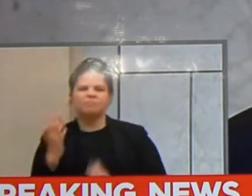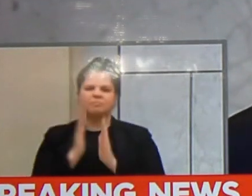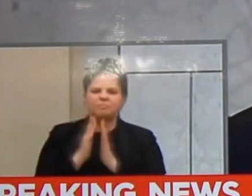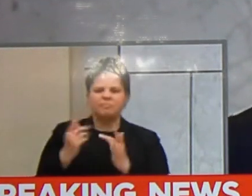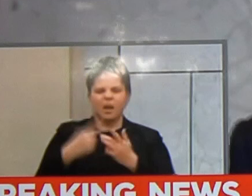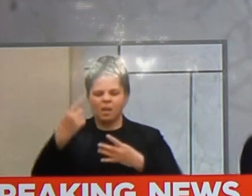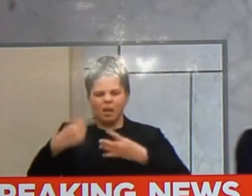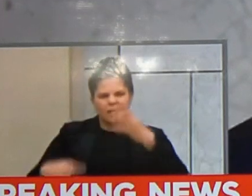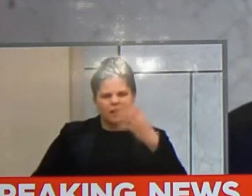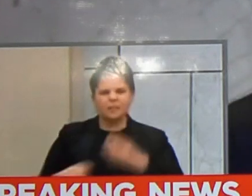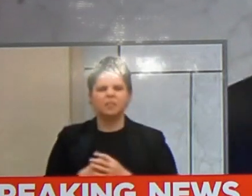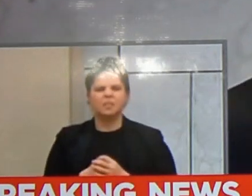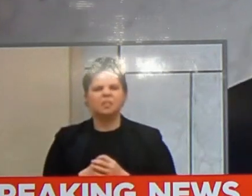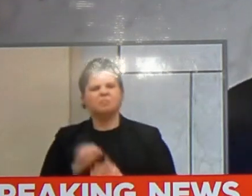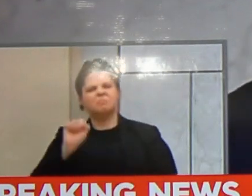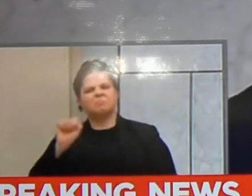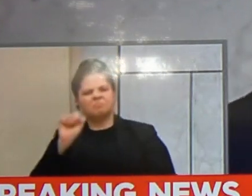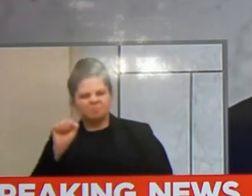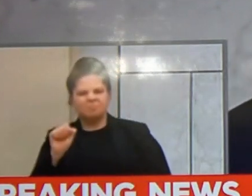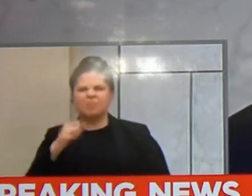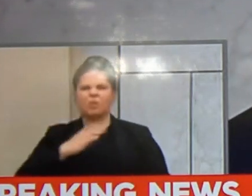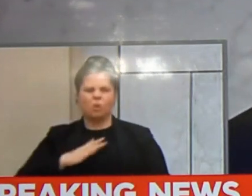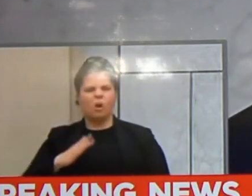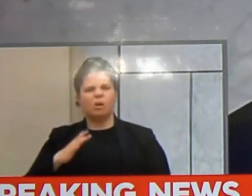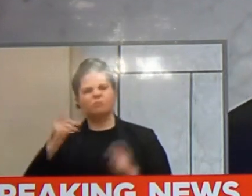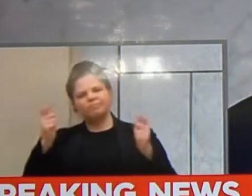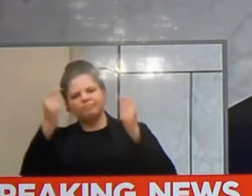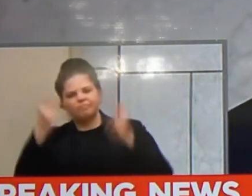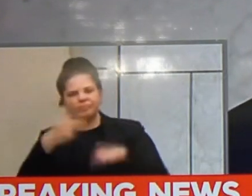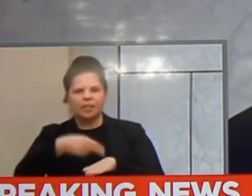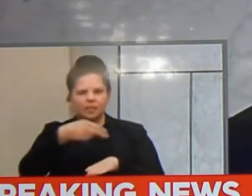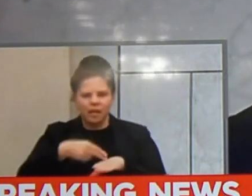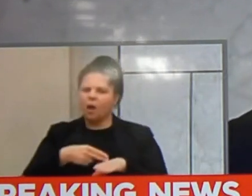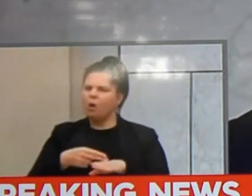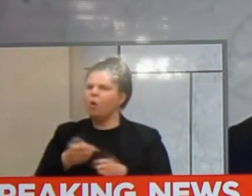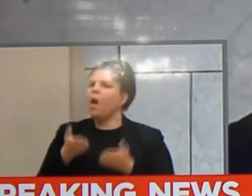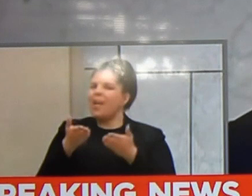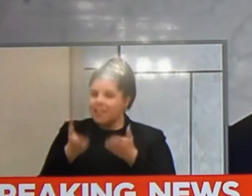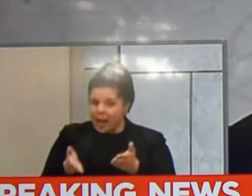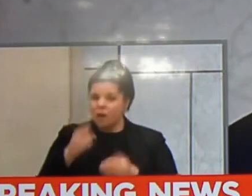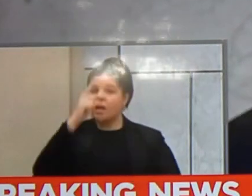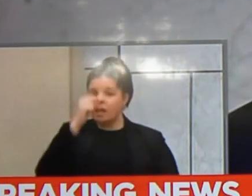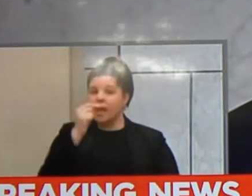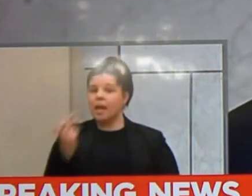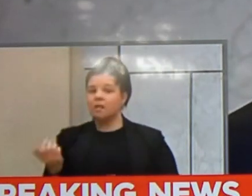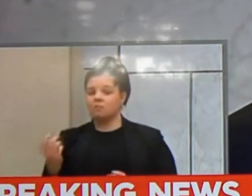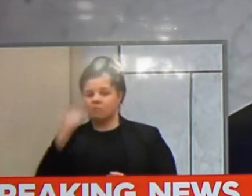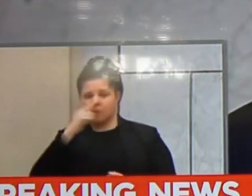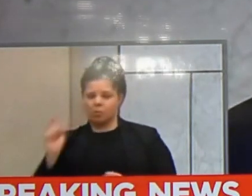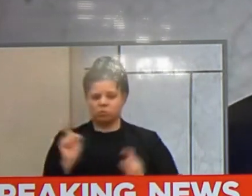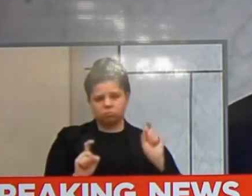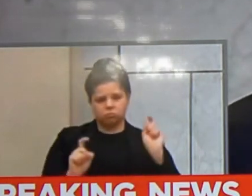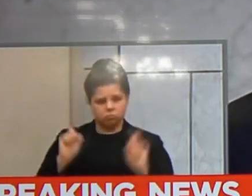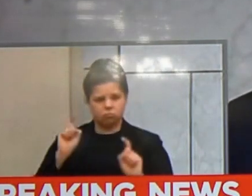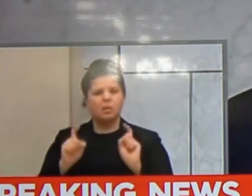religious ecclesiastical roles that are played in those services. That means there can be additional people that are taking